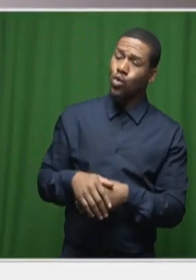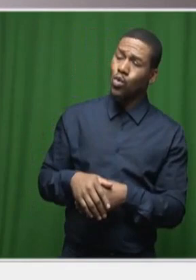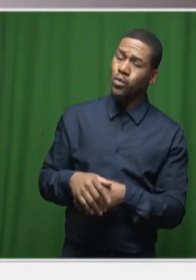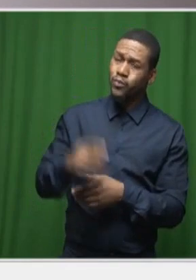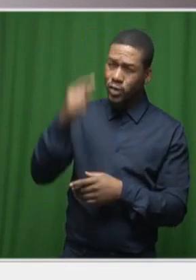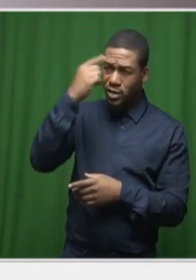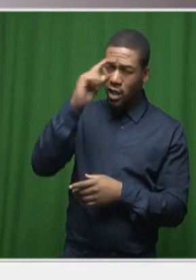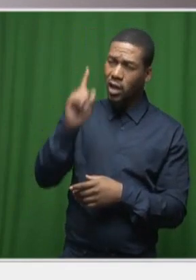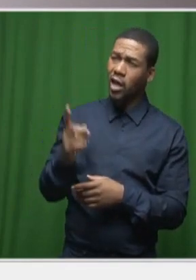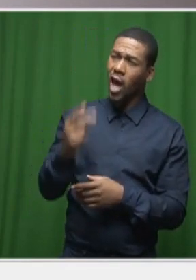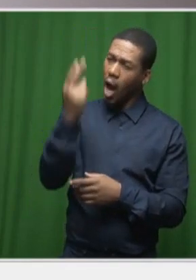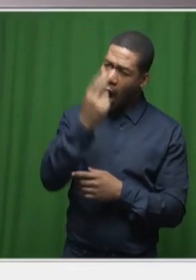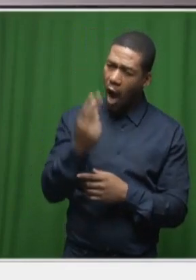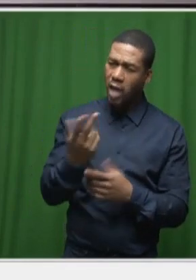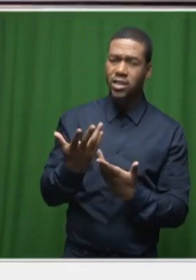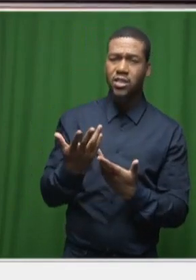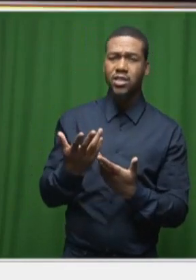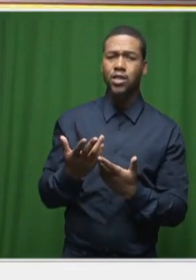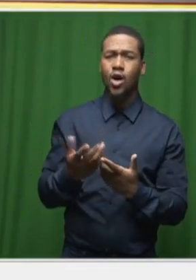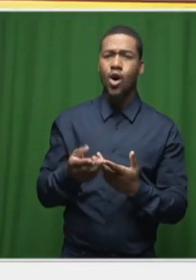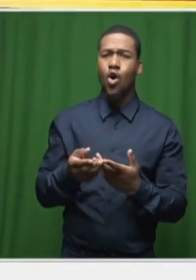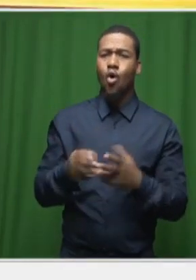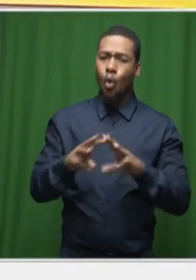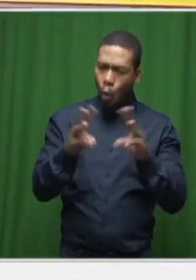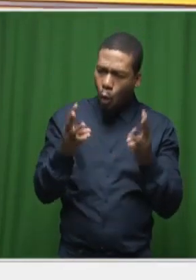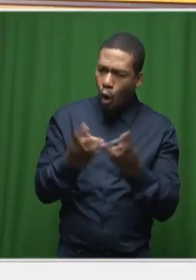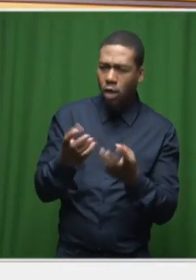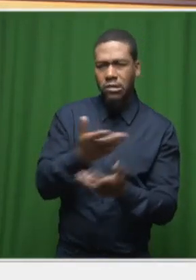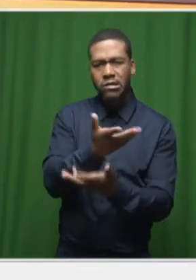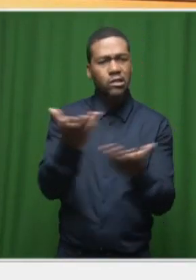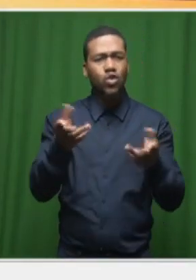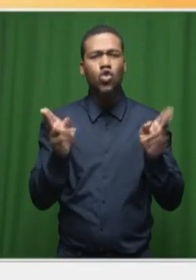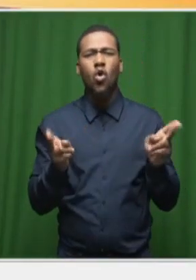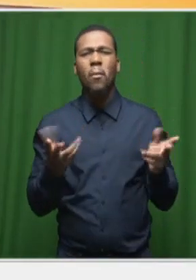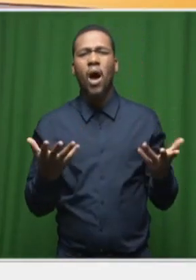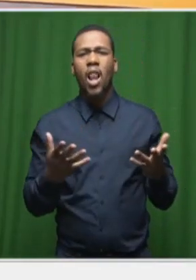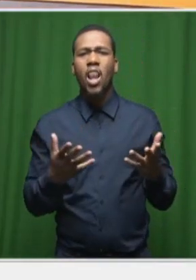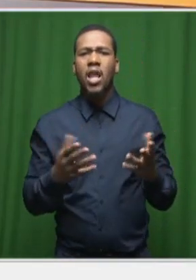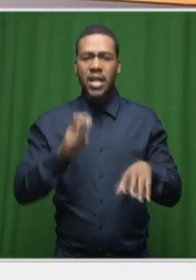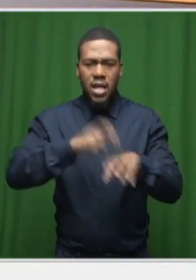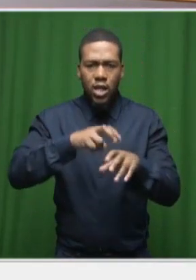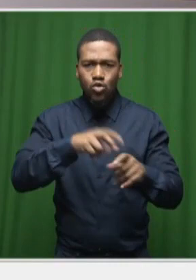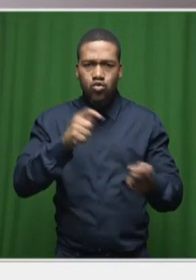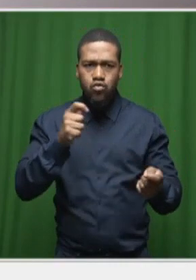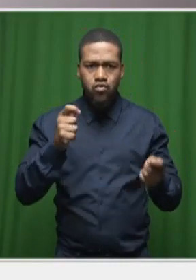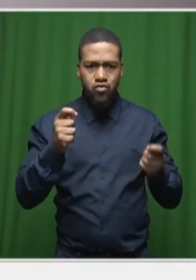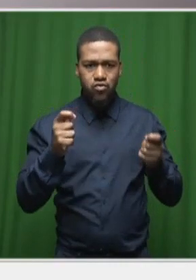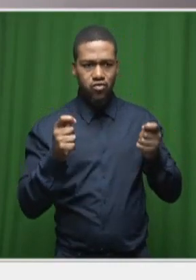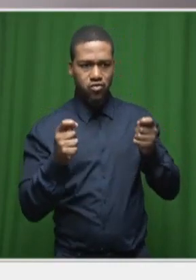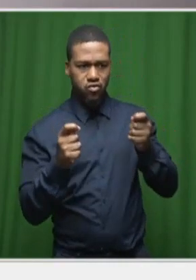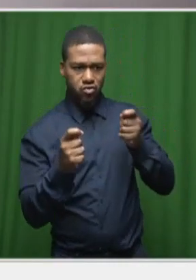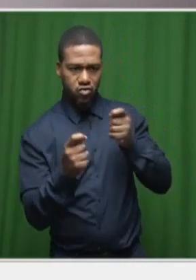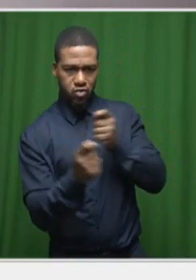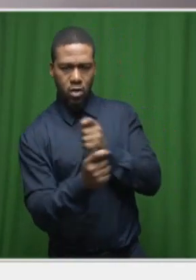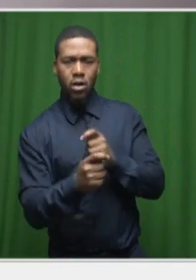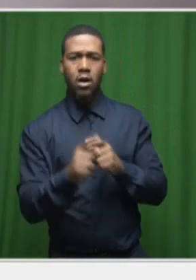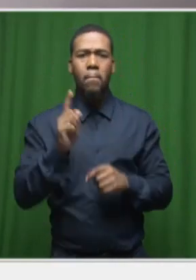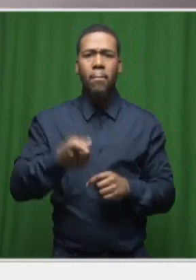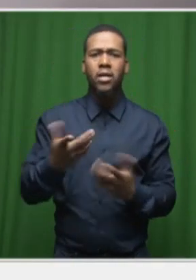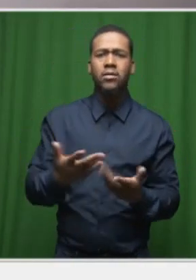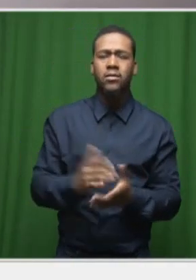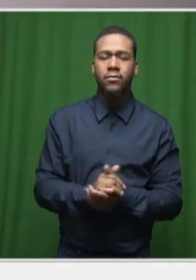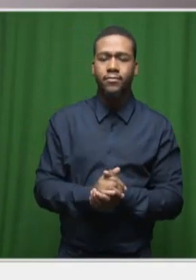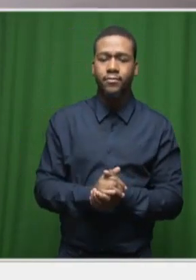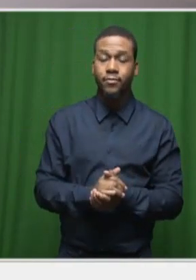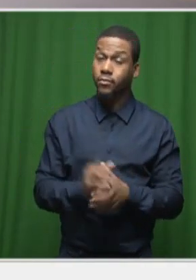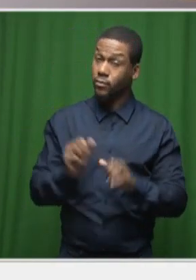contemporary world should evolve or can evolve? It's a multifaceted question, but I think it's one of the most important